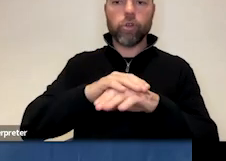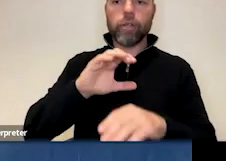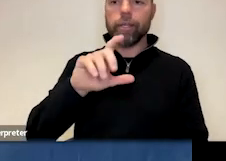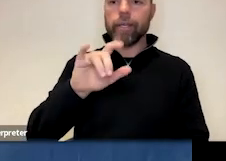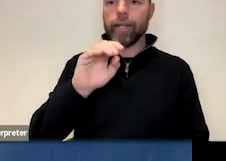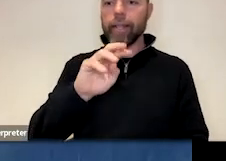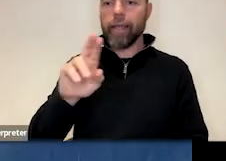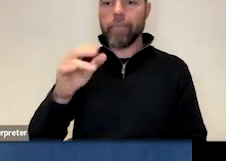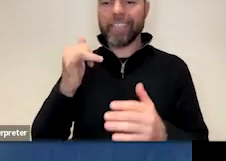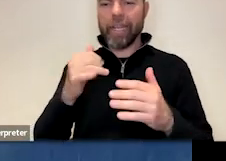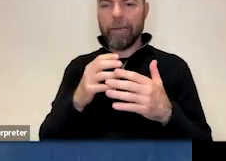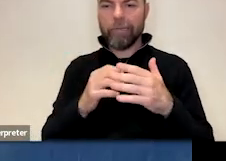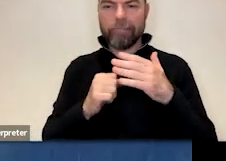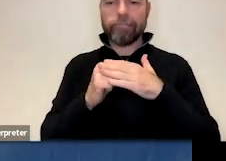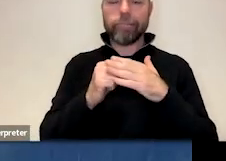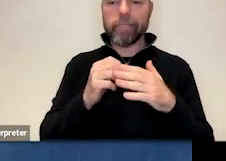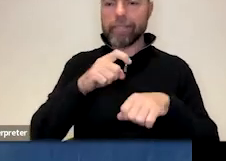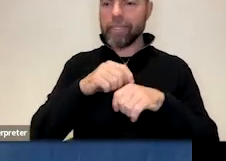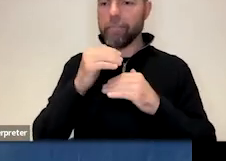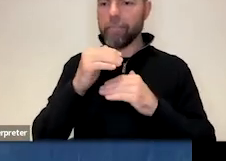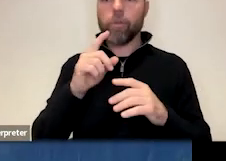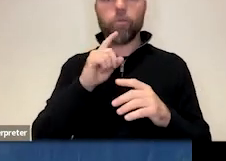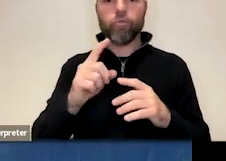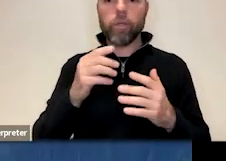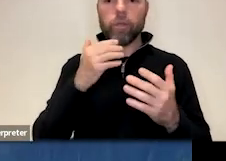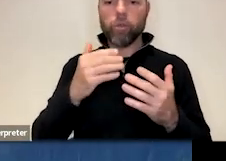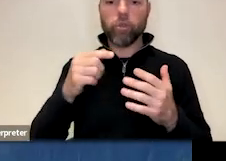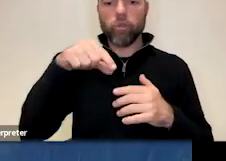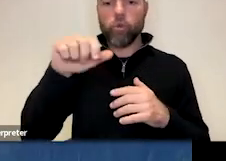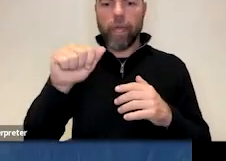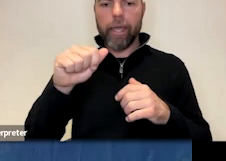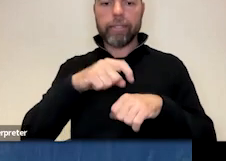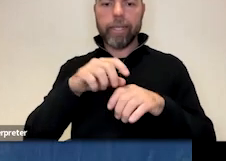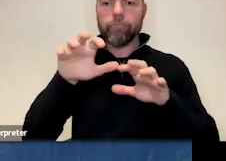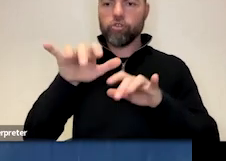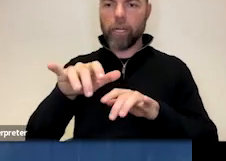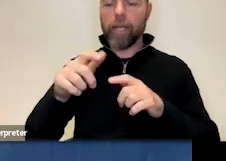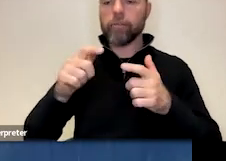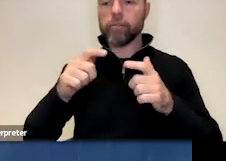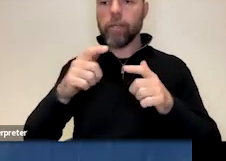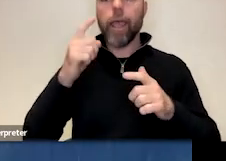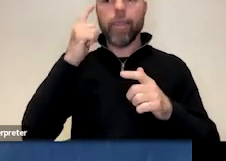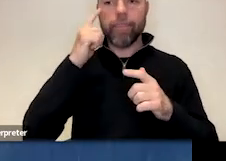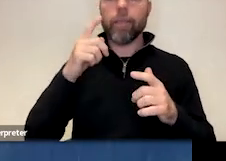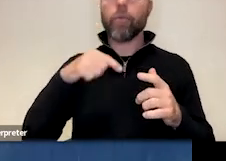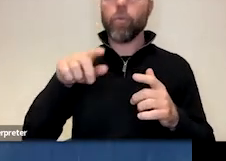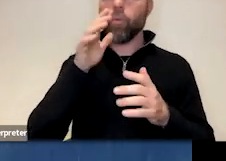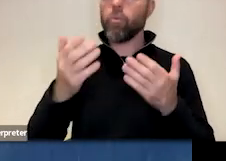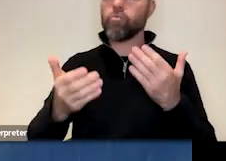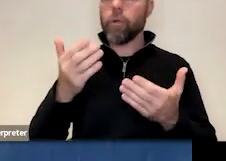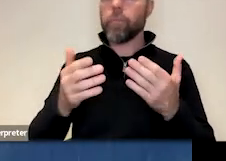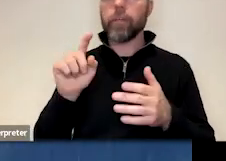We're bumping up right against the time. We've had a very lively Q&A window and Q&A chat going on, and I think we will